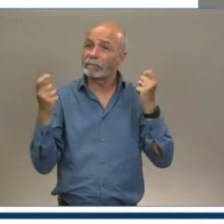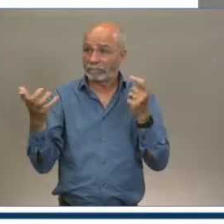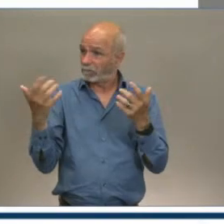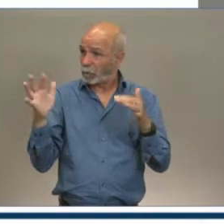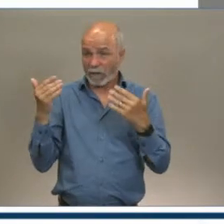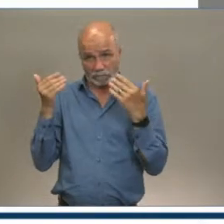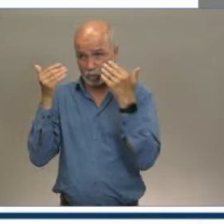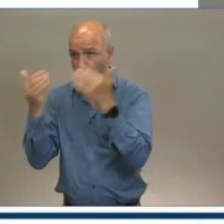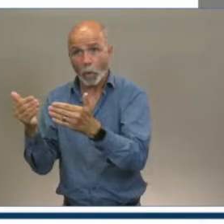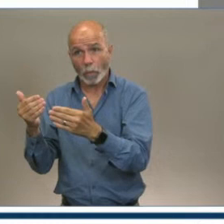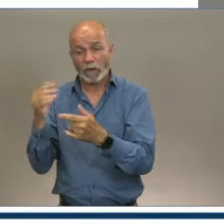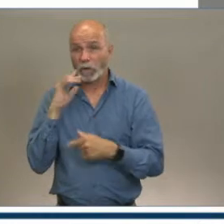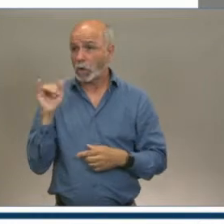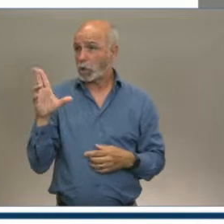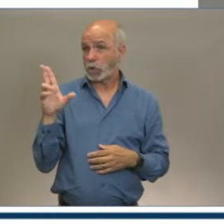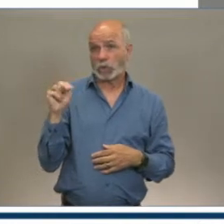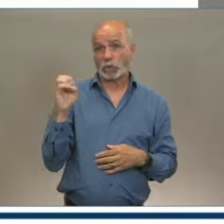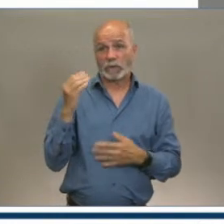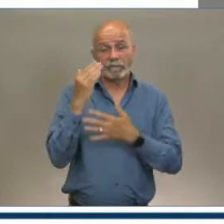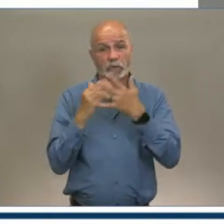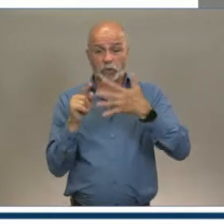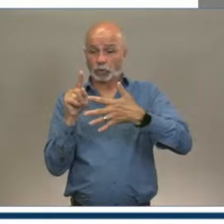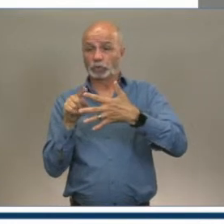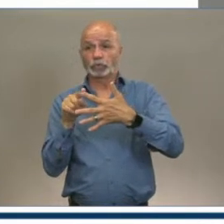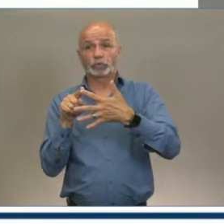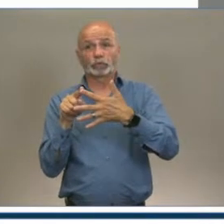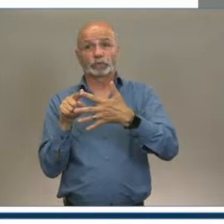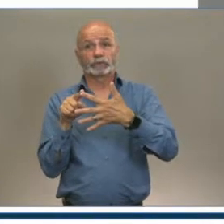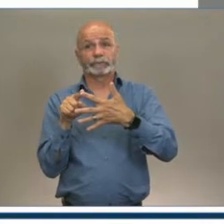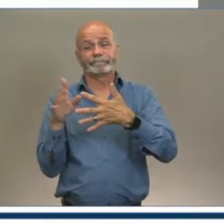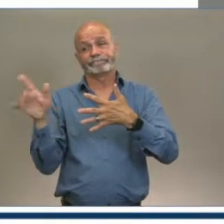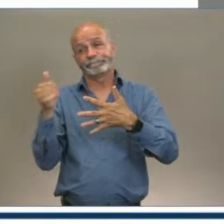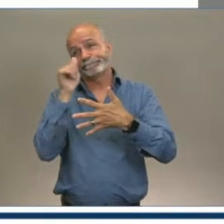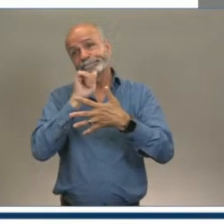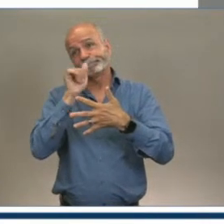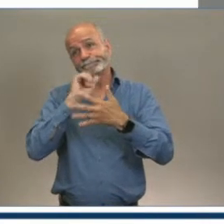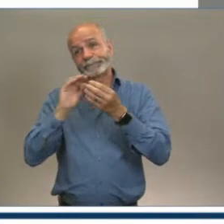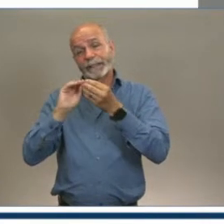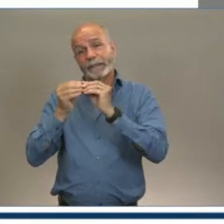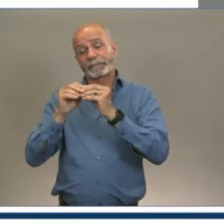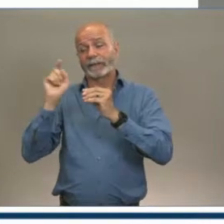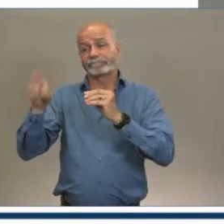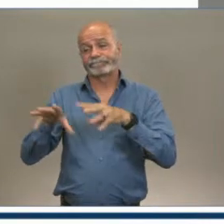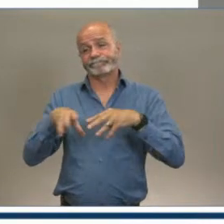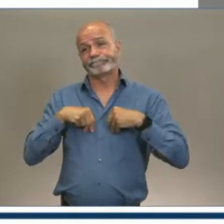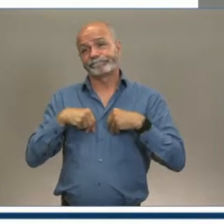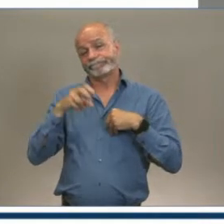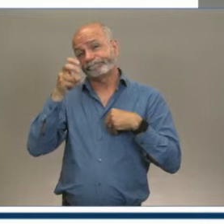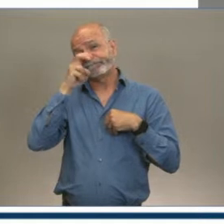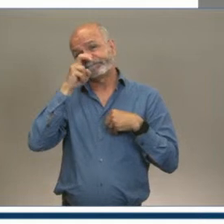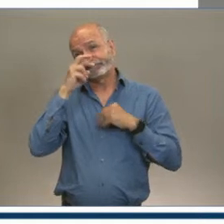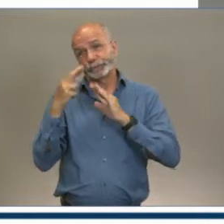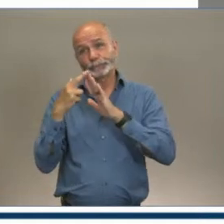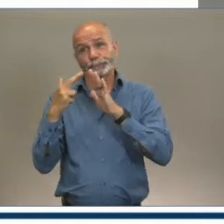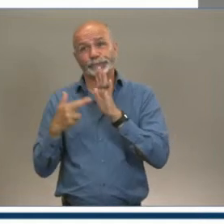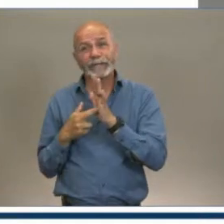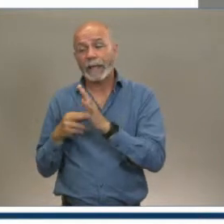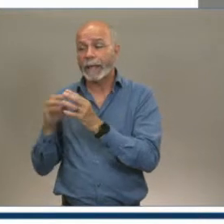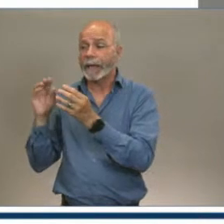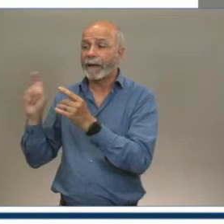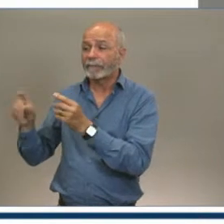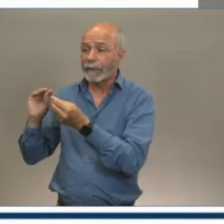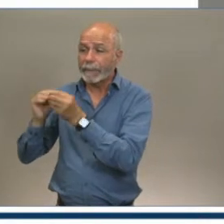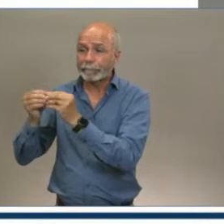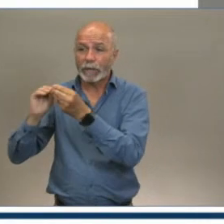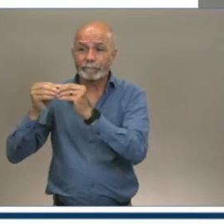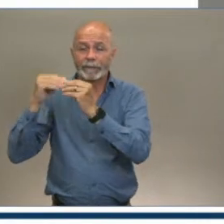in phase 2, then they have to live within the restrictions which we announced today. So limited numbers of people getting together